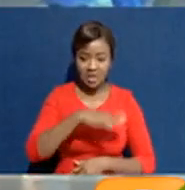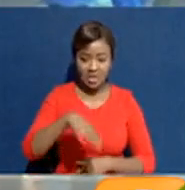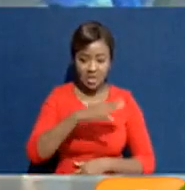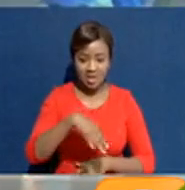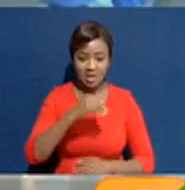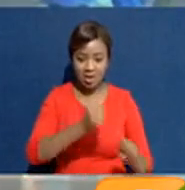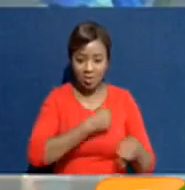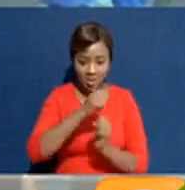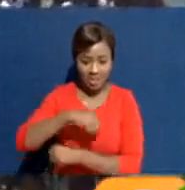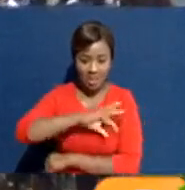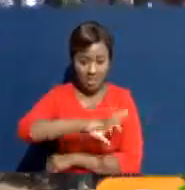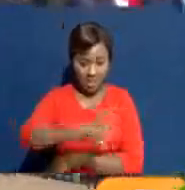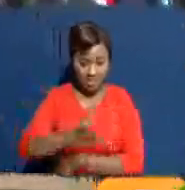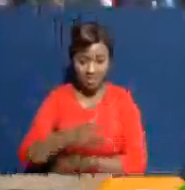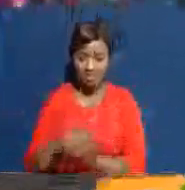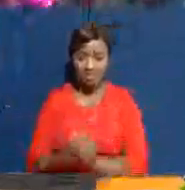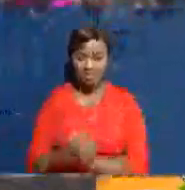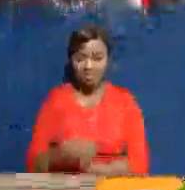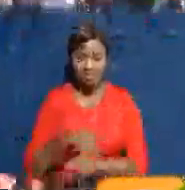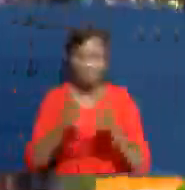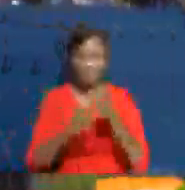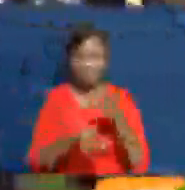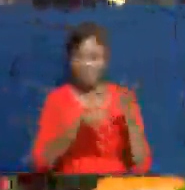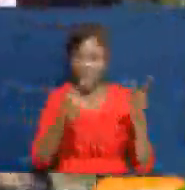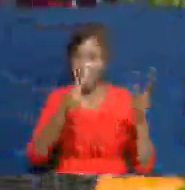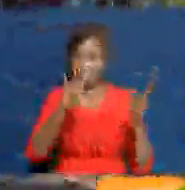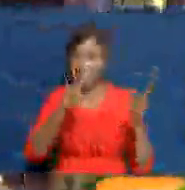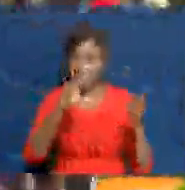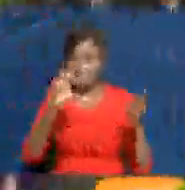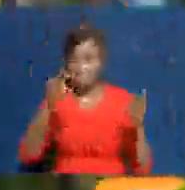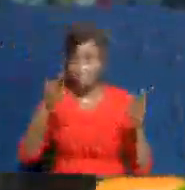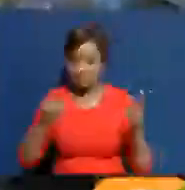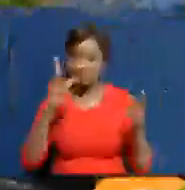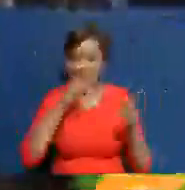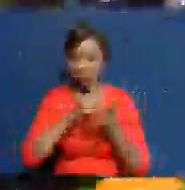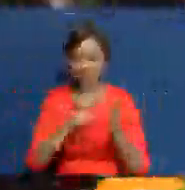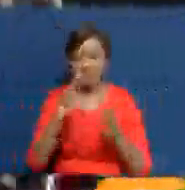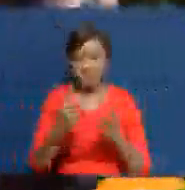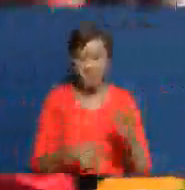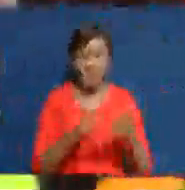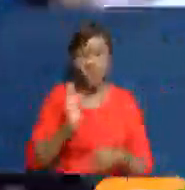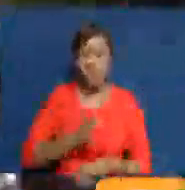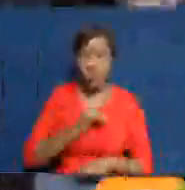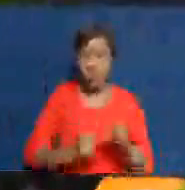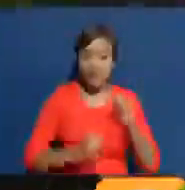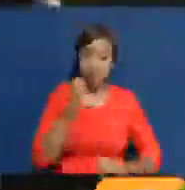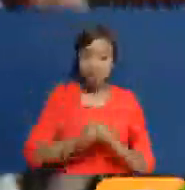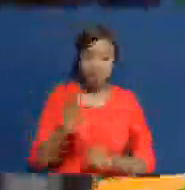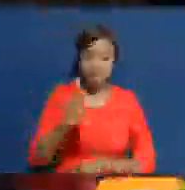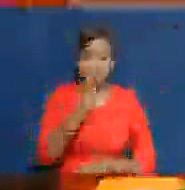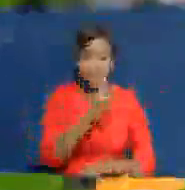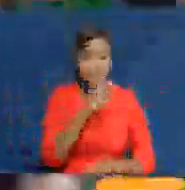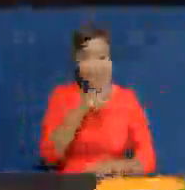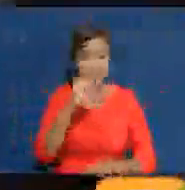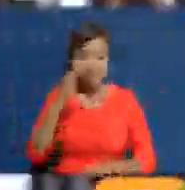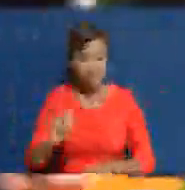Park in Homa Bay County. Vincent Kipiegon, also from Kericho, finished second. In the women's race, Karen Cheptoek